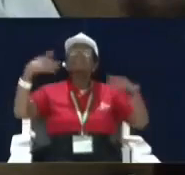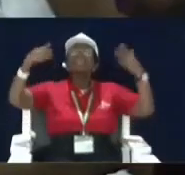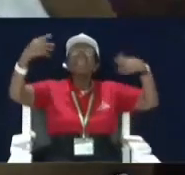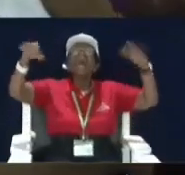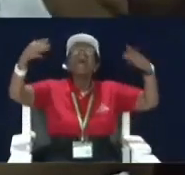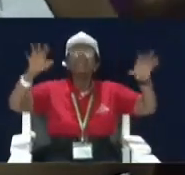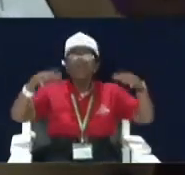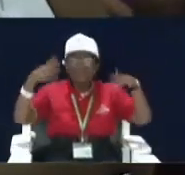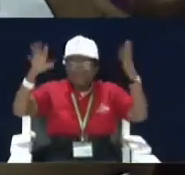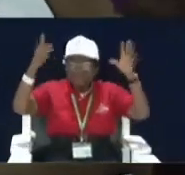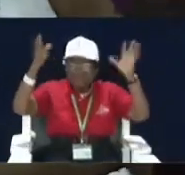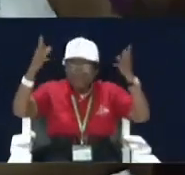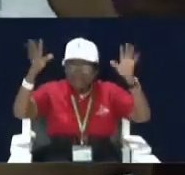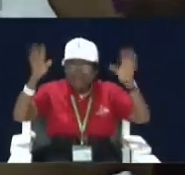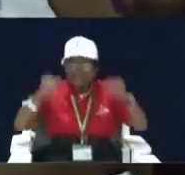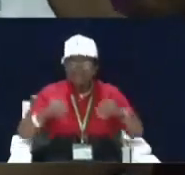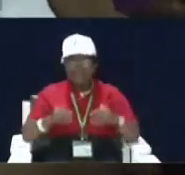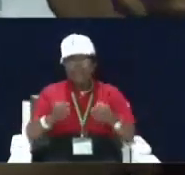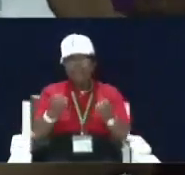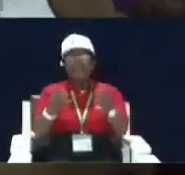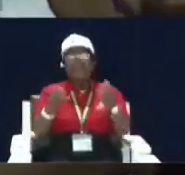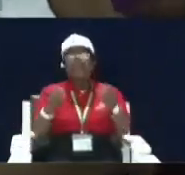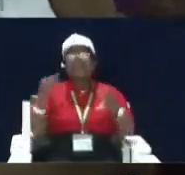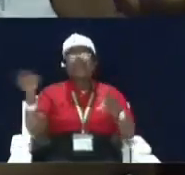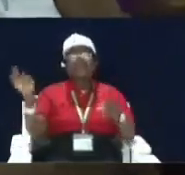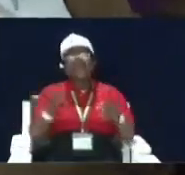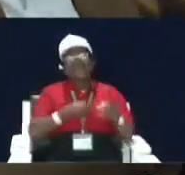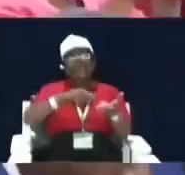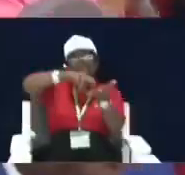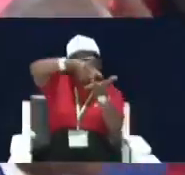Many of us can't sing.